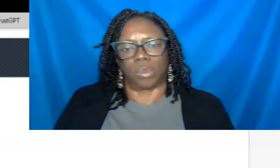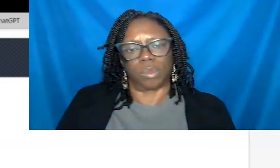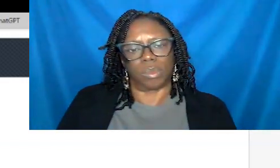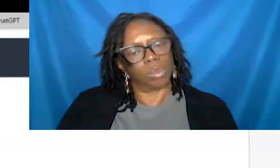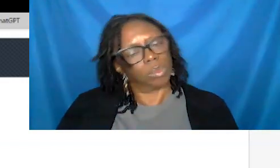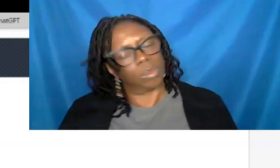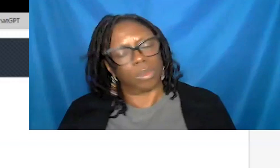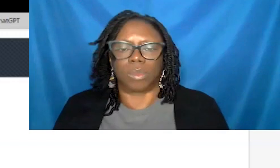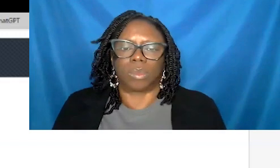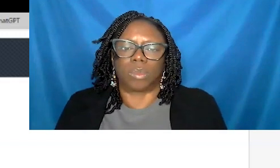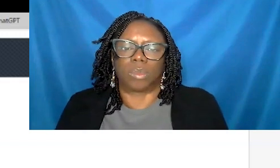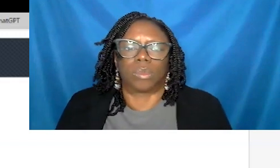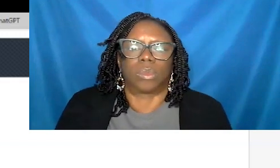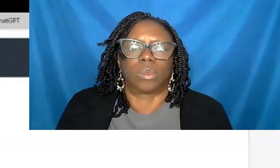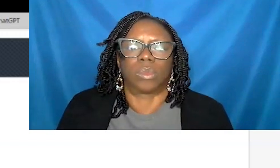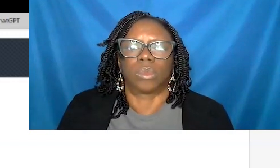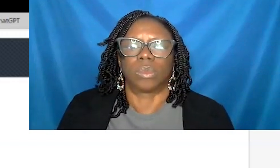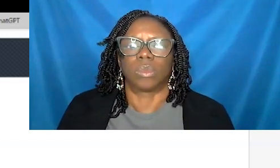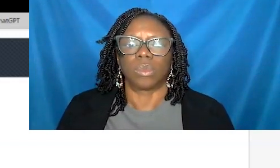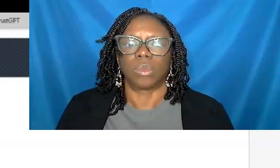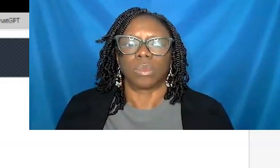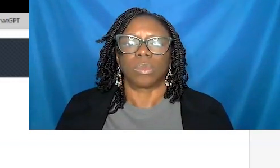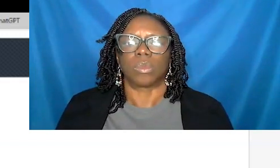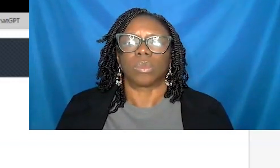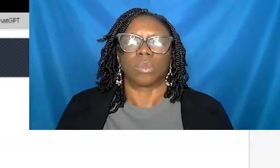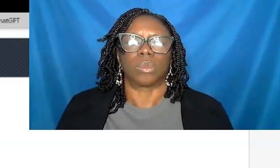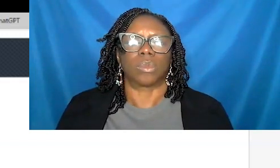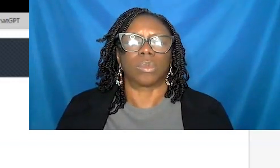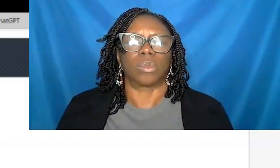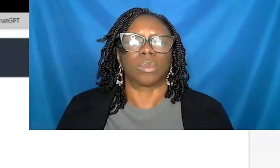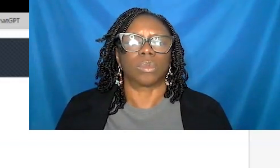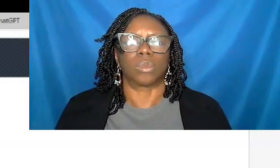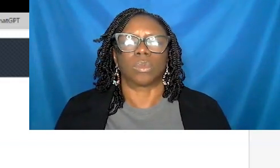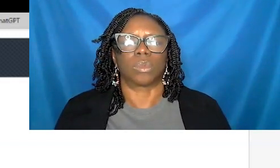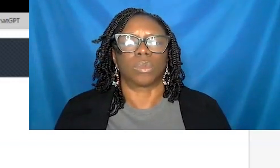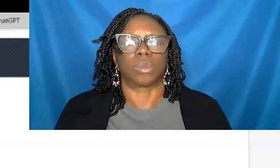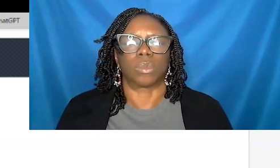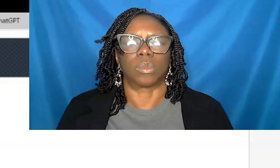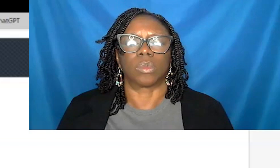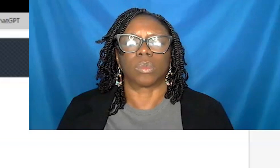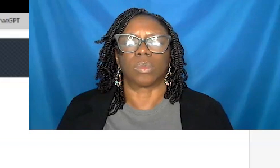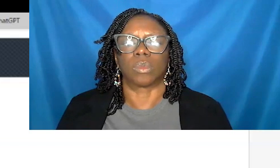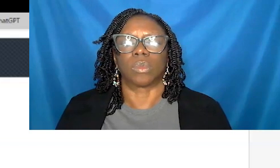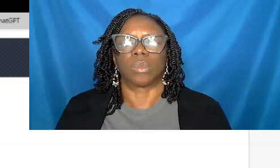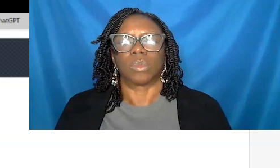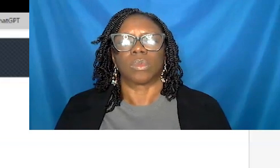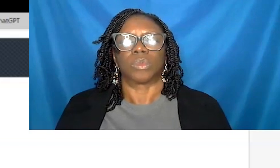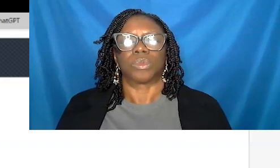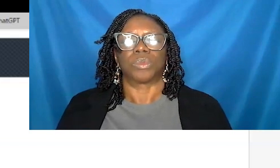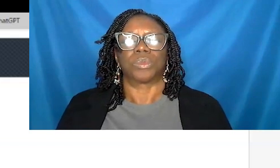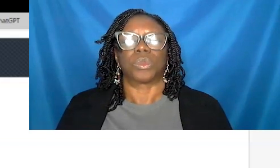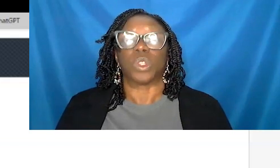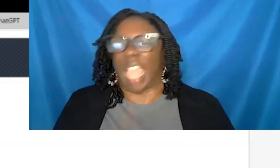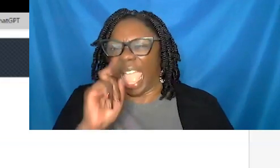And a coordinate destination. How do I figure out which direction